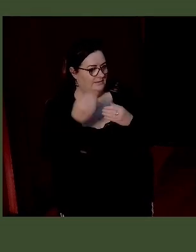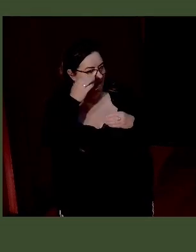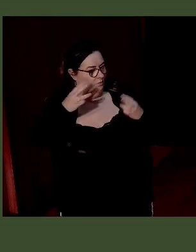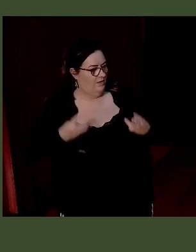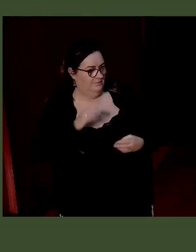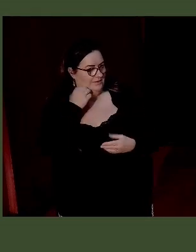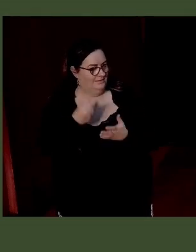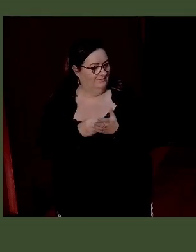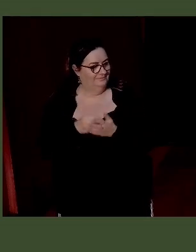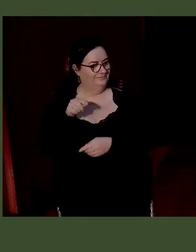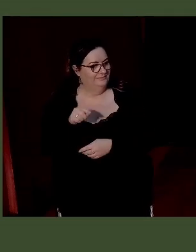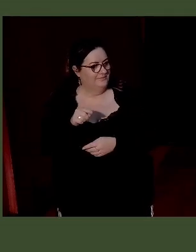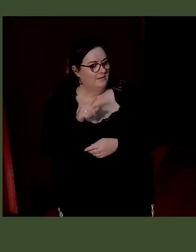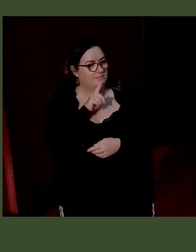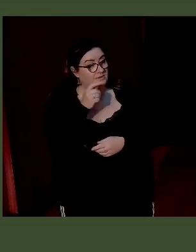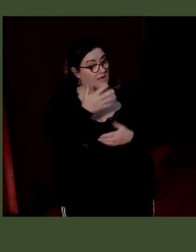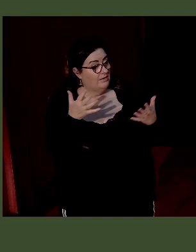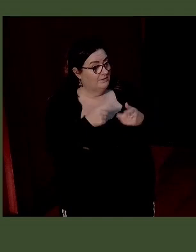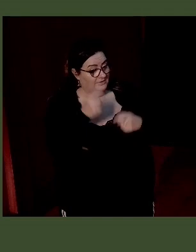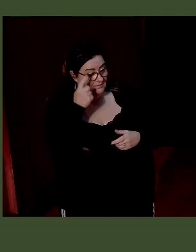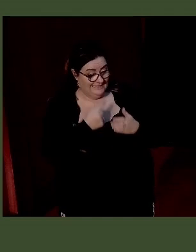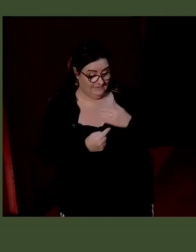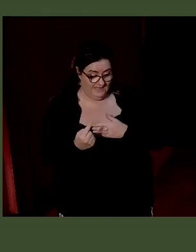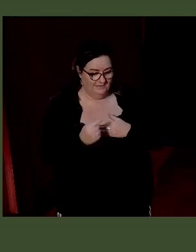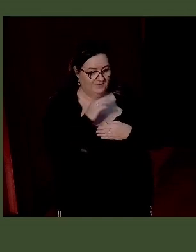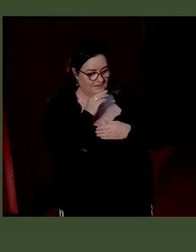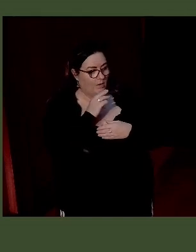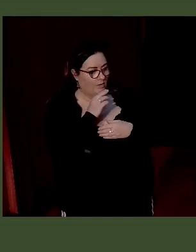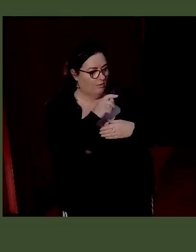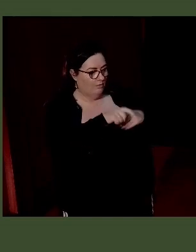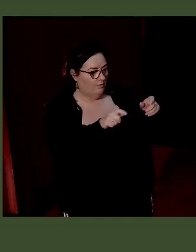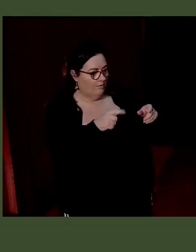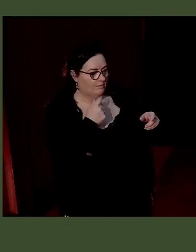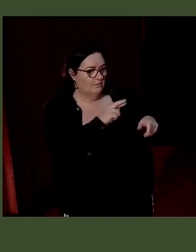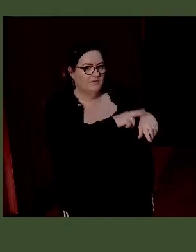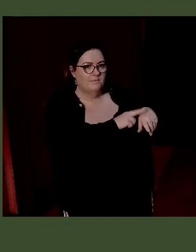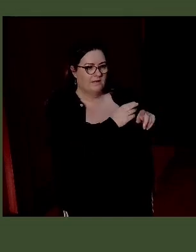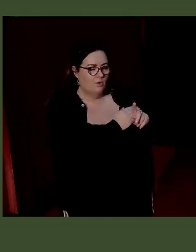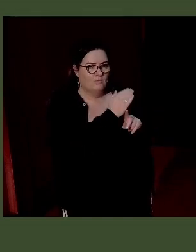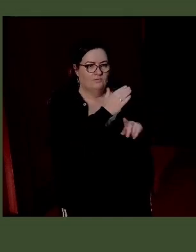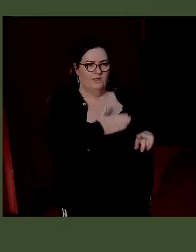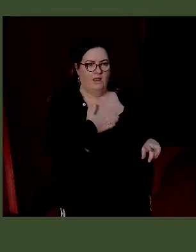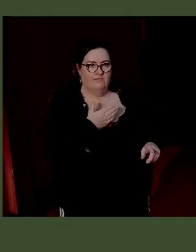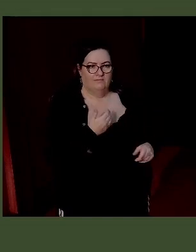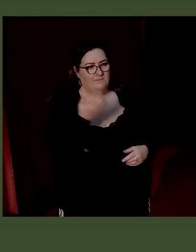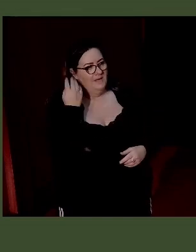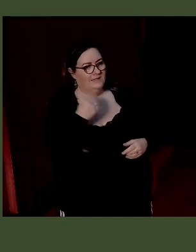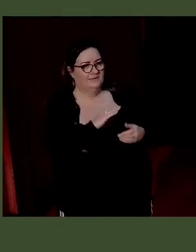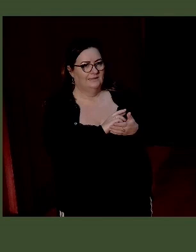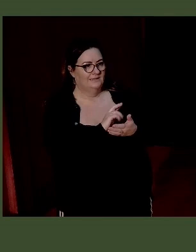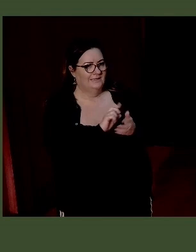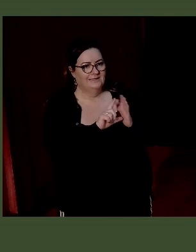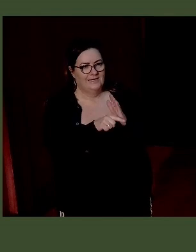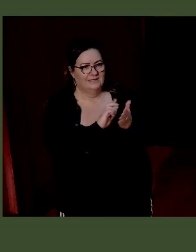people did think that independence would improve their living conditions. And during the late 19th century,